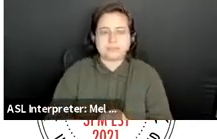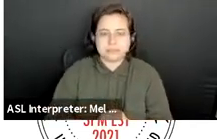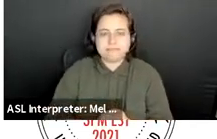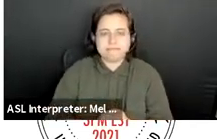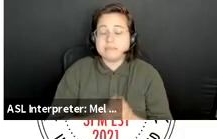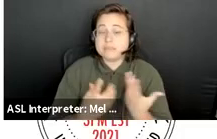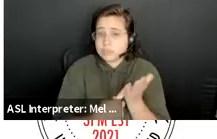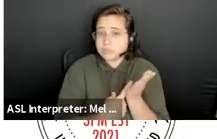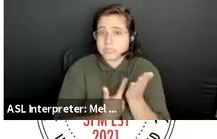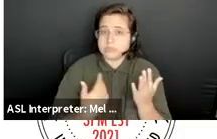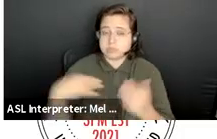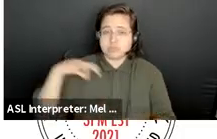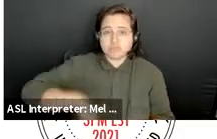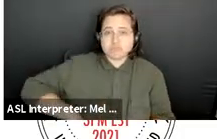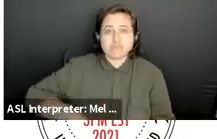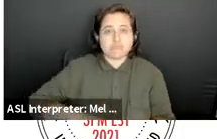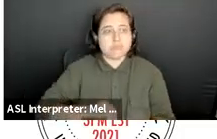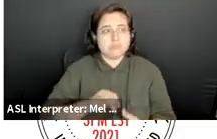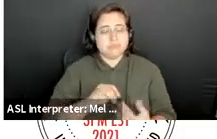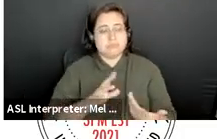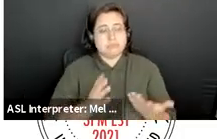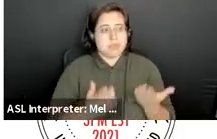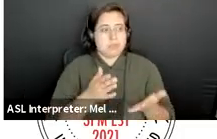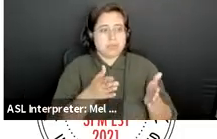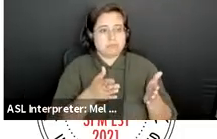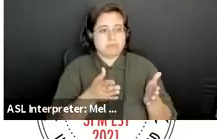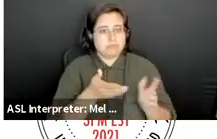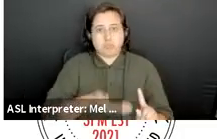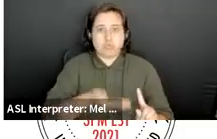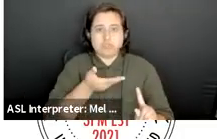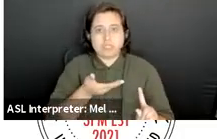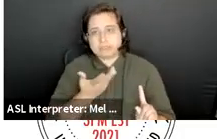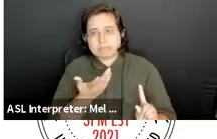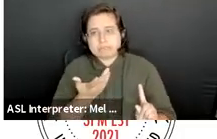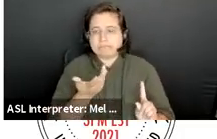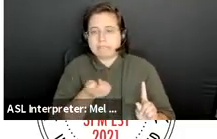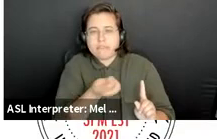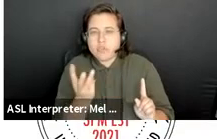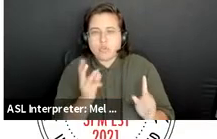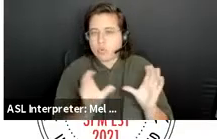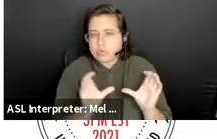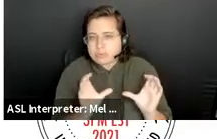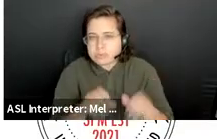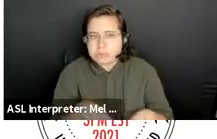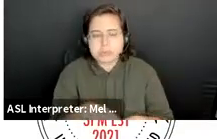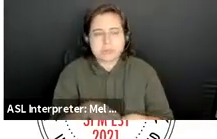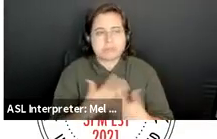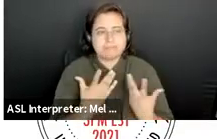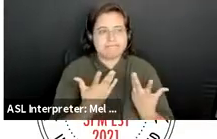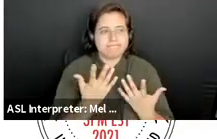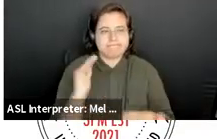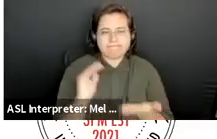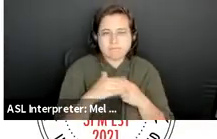really useful if the individual in question may not have as many credentials or coverage